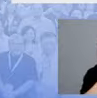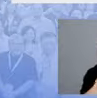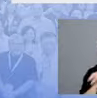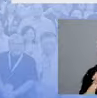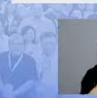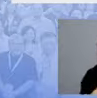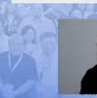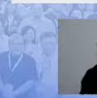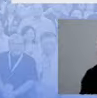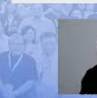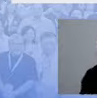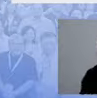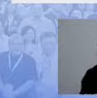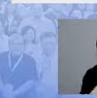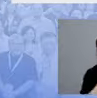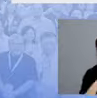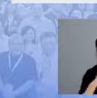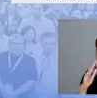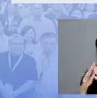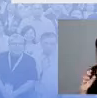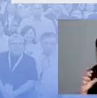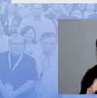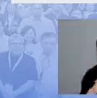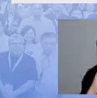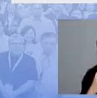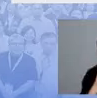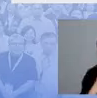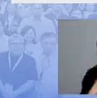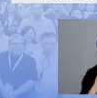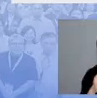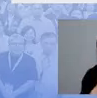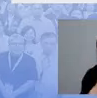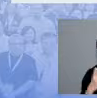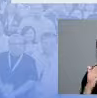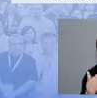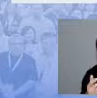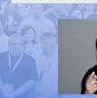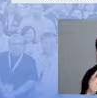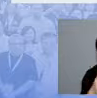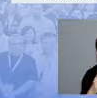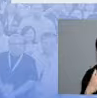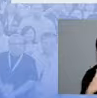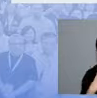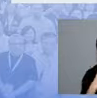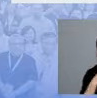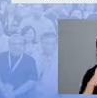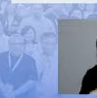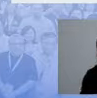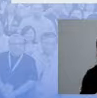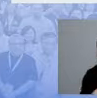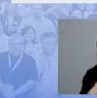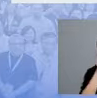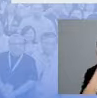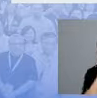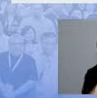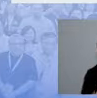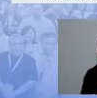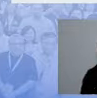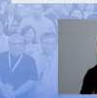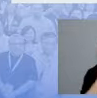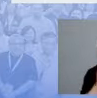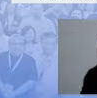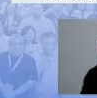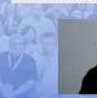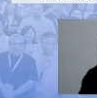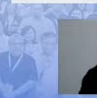35 households that in the program, and it runs until throughout a year with thematic program and so on. So these